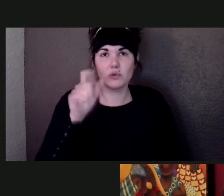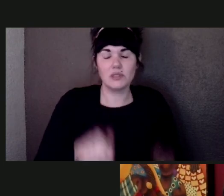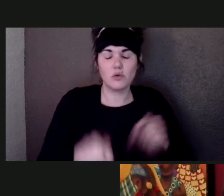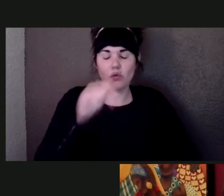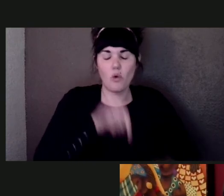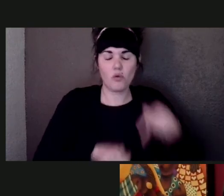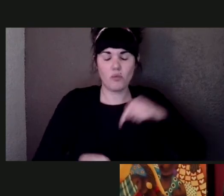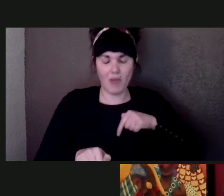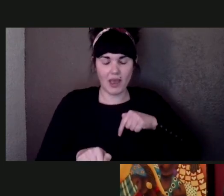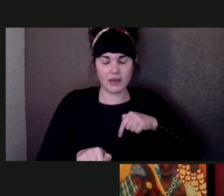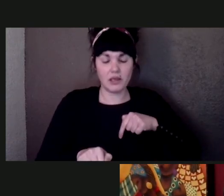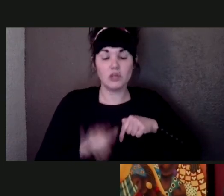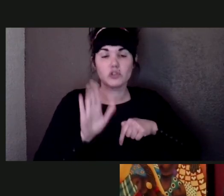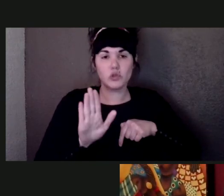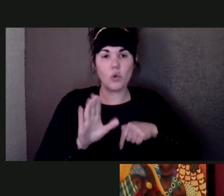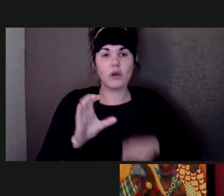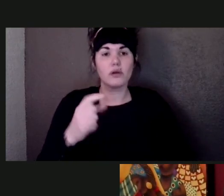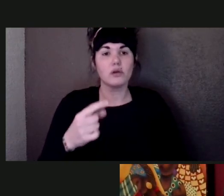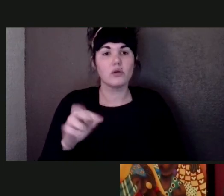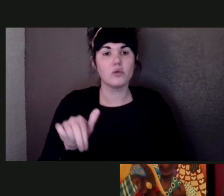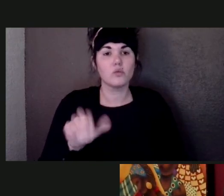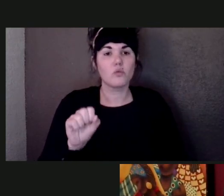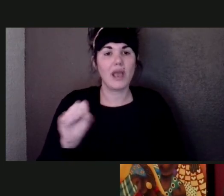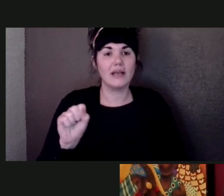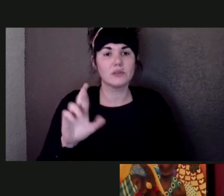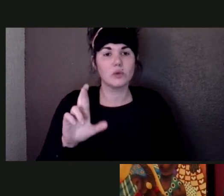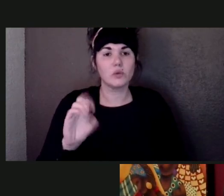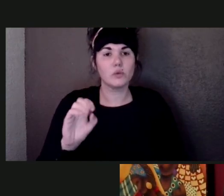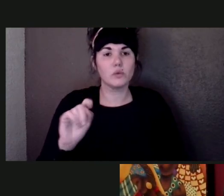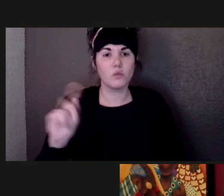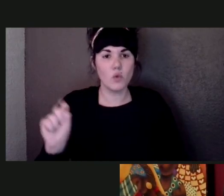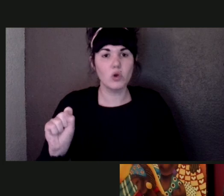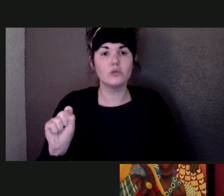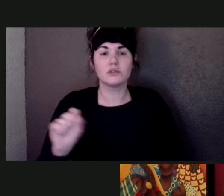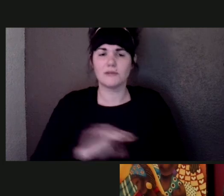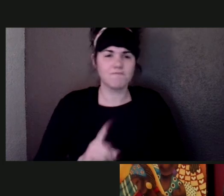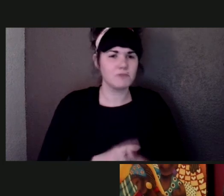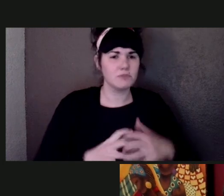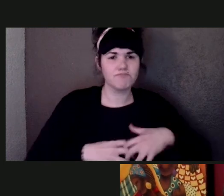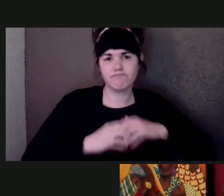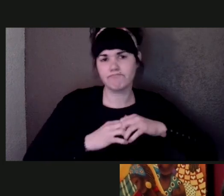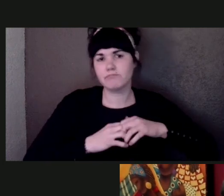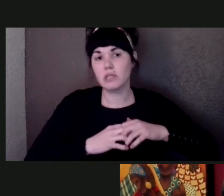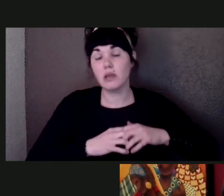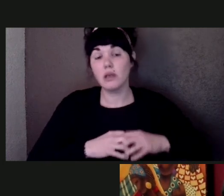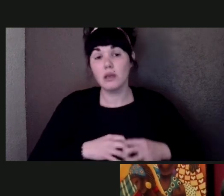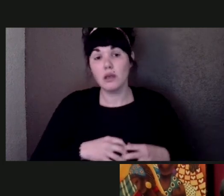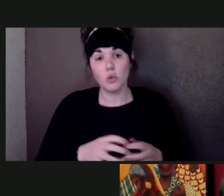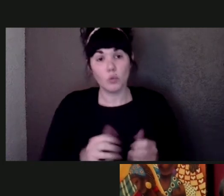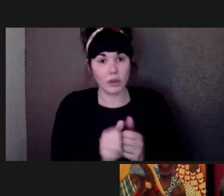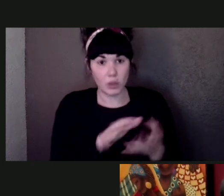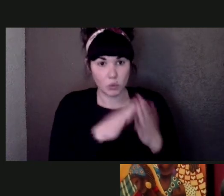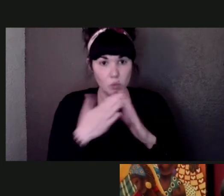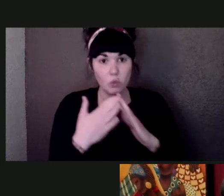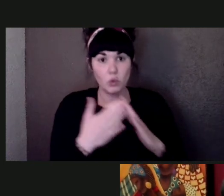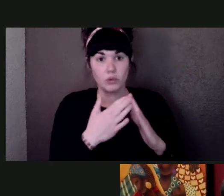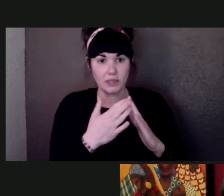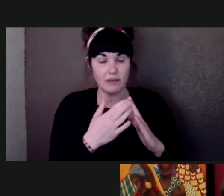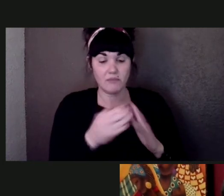being a source in the community, either it's awareness, access, or utilization of resources. And when we're at our best at Detroit PAL,